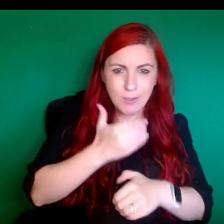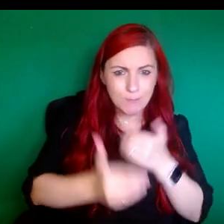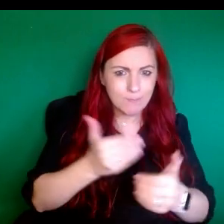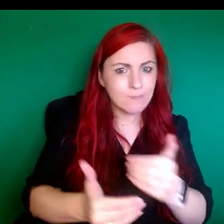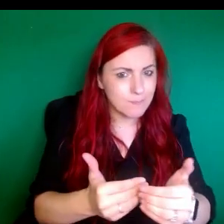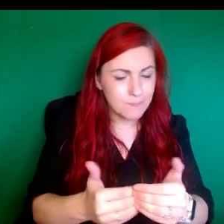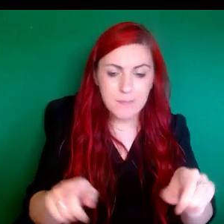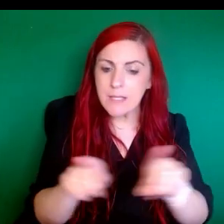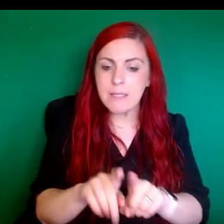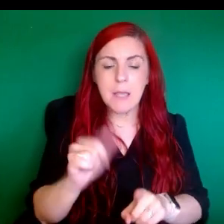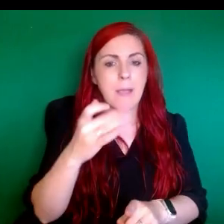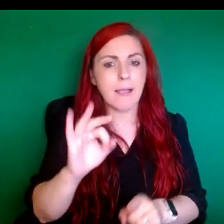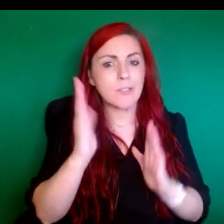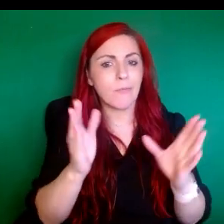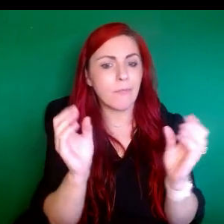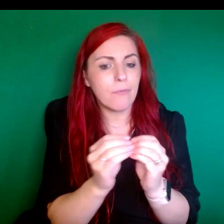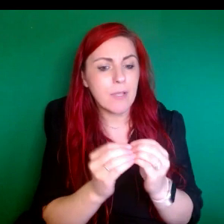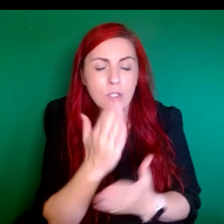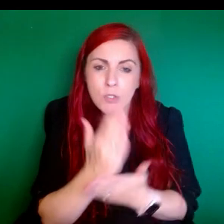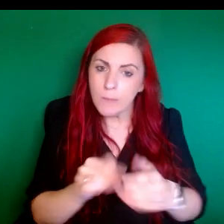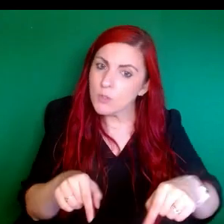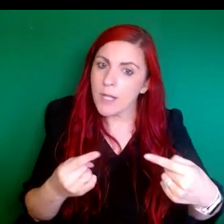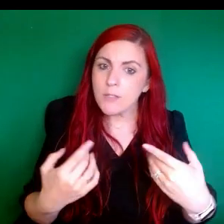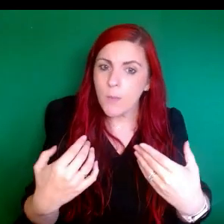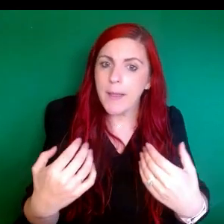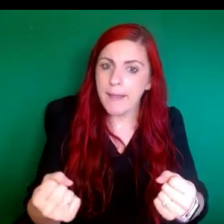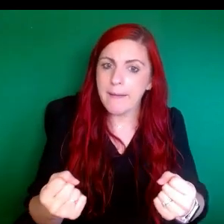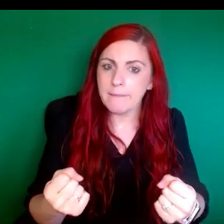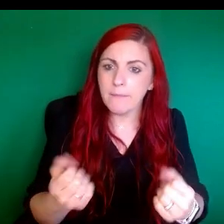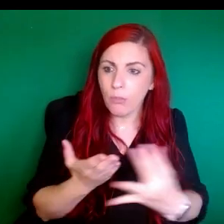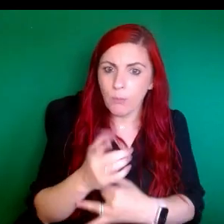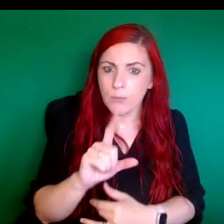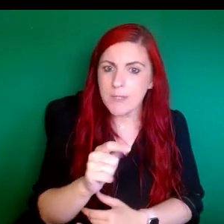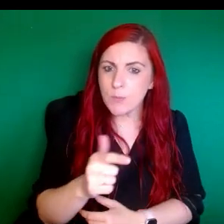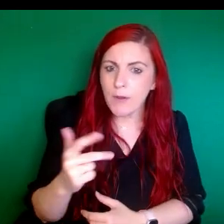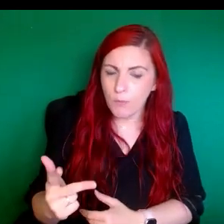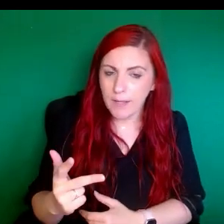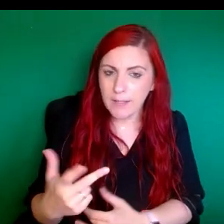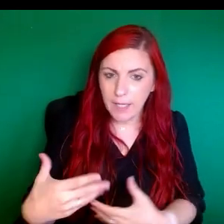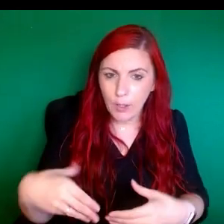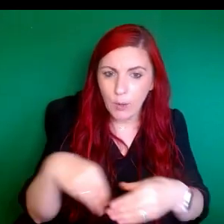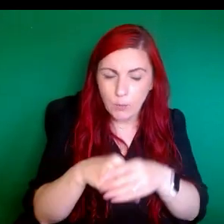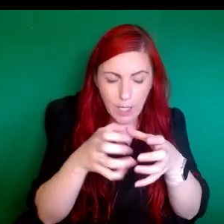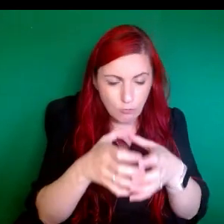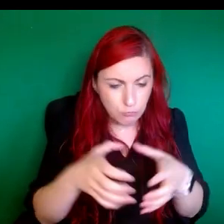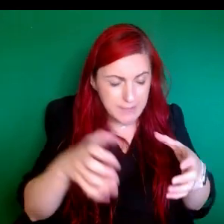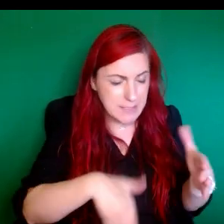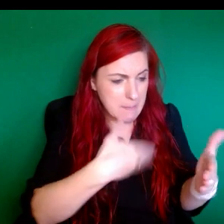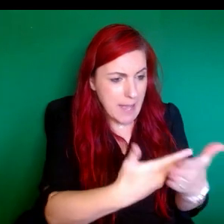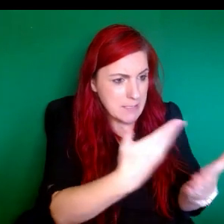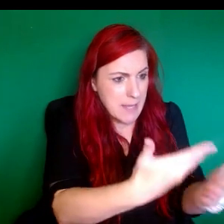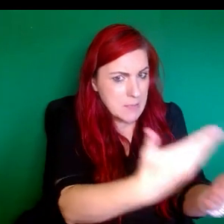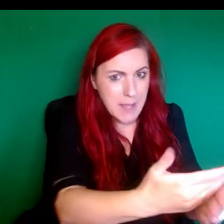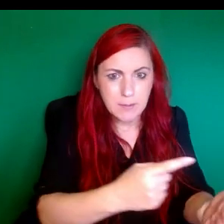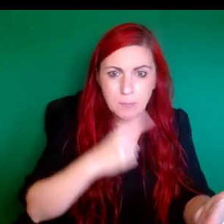of the challenges we faced in 2023, including an increase in demand for our services and many experiencing even more